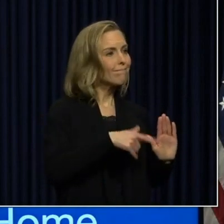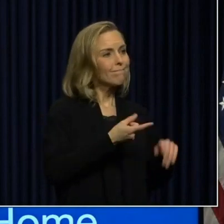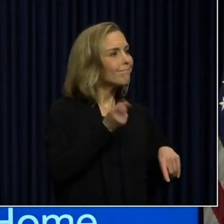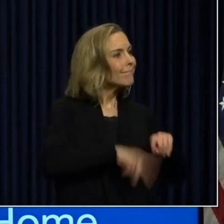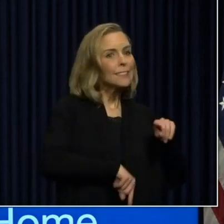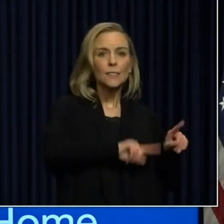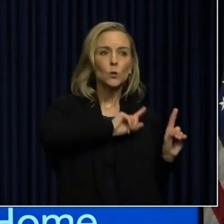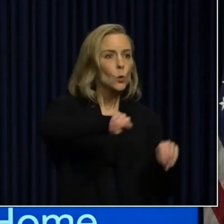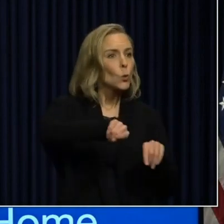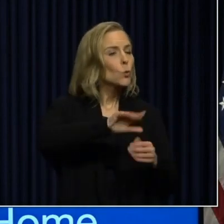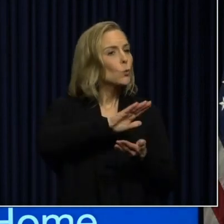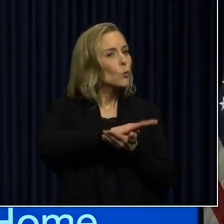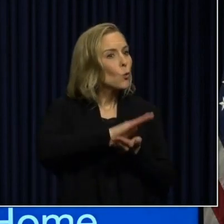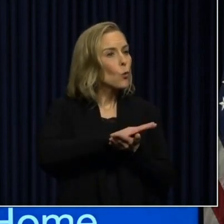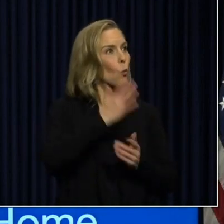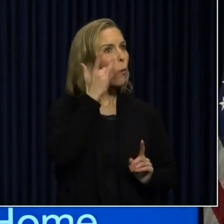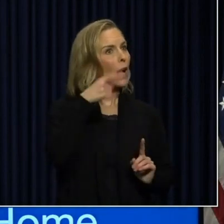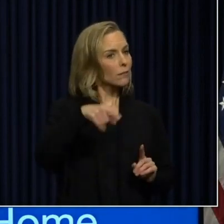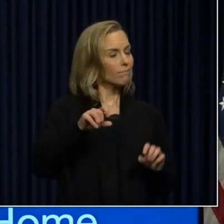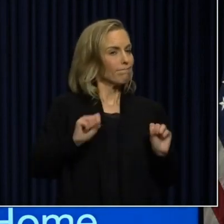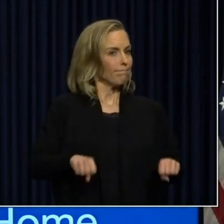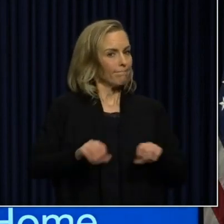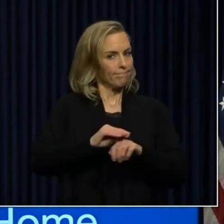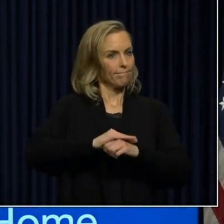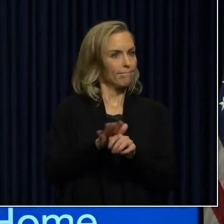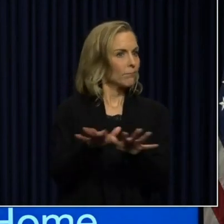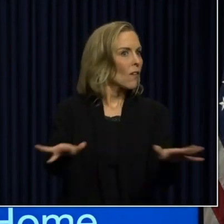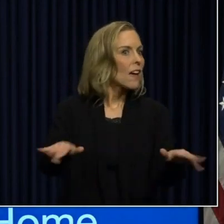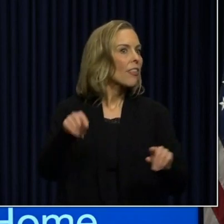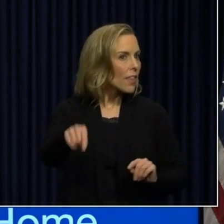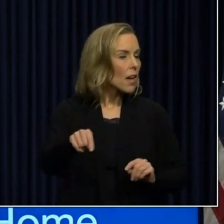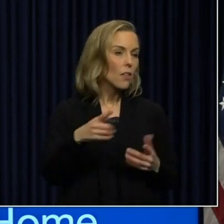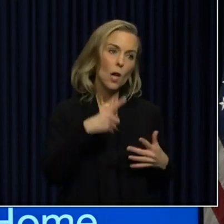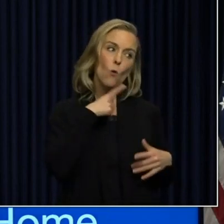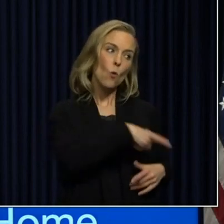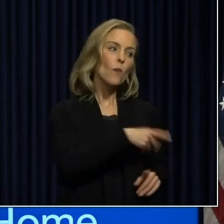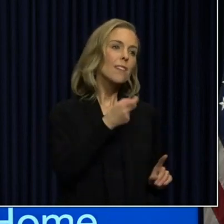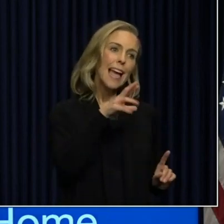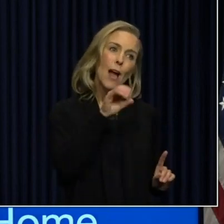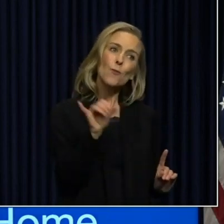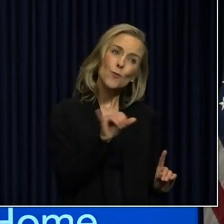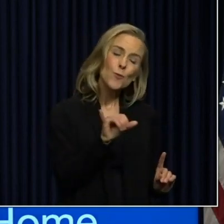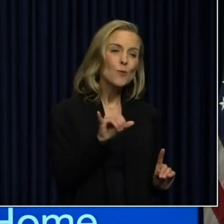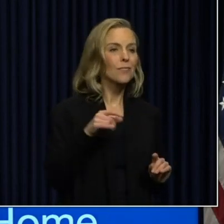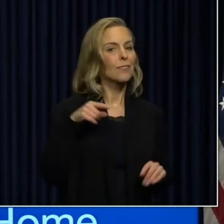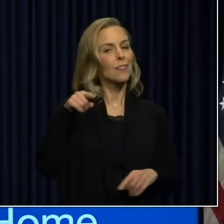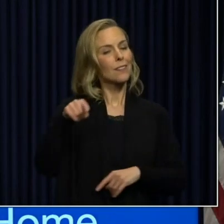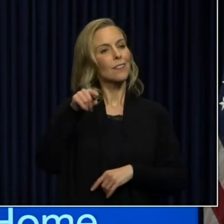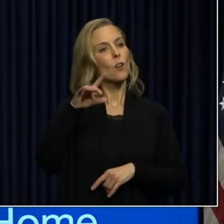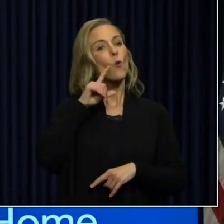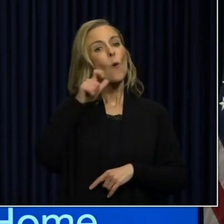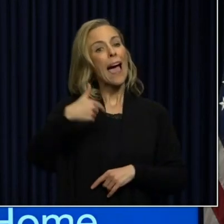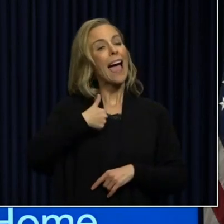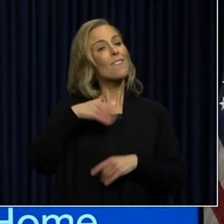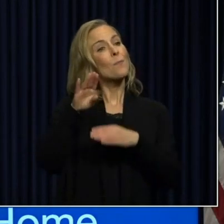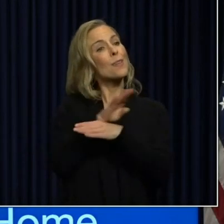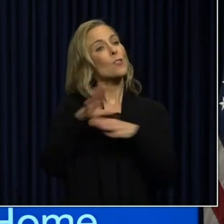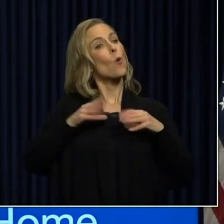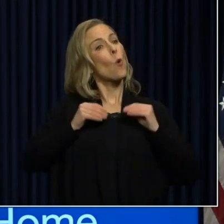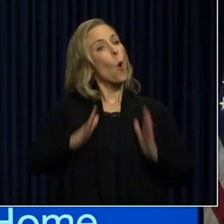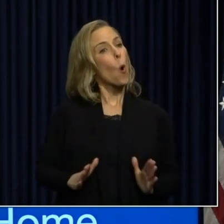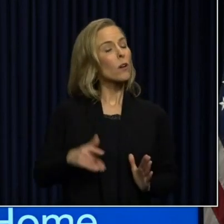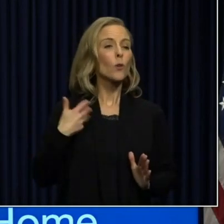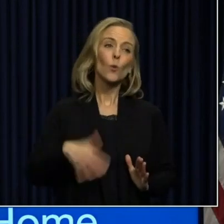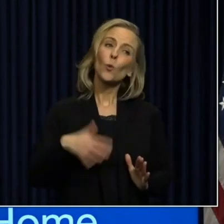school, knowing that they could spread the virus. They're heroes for that sacrifice. We have our small business owners whose doors are closed